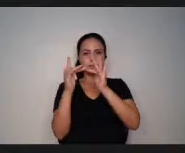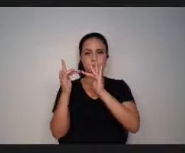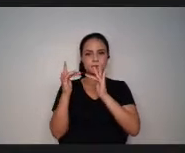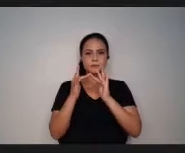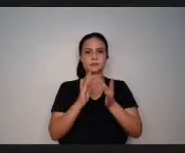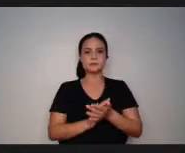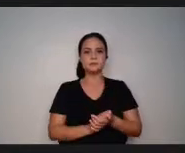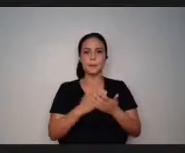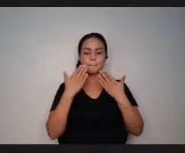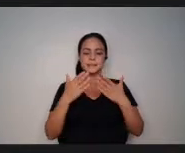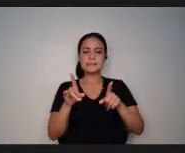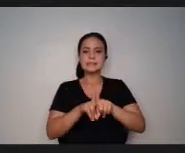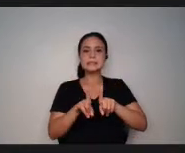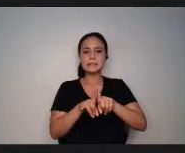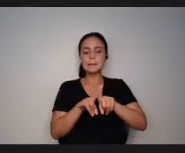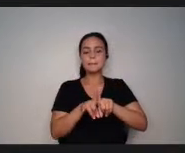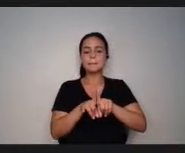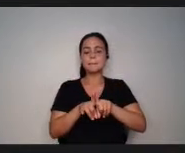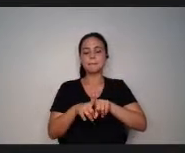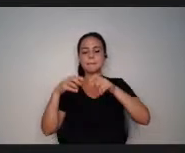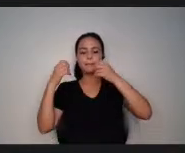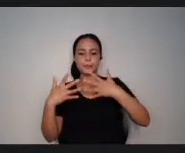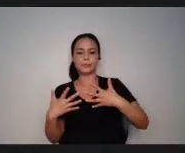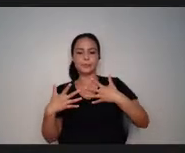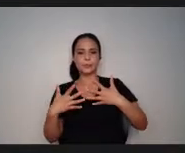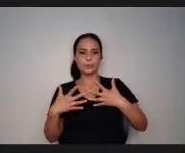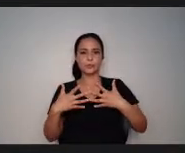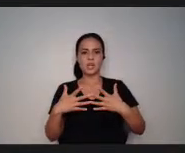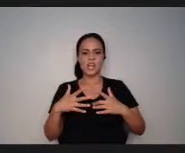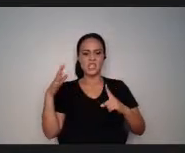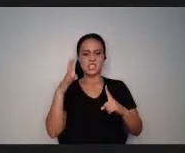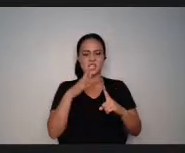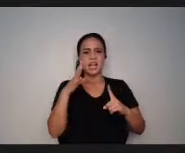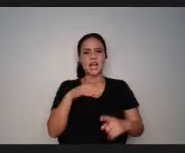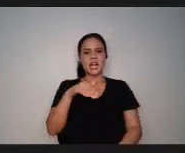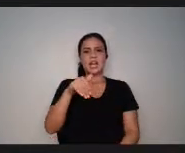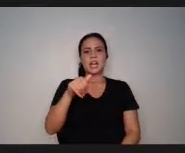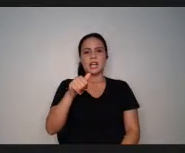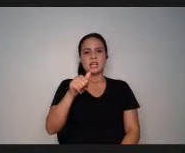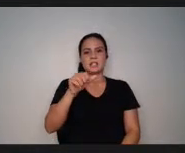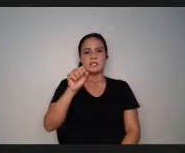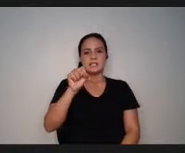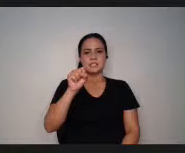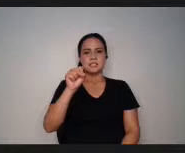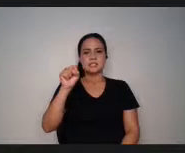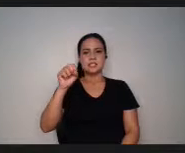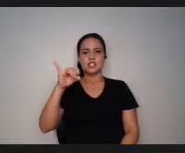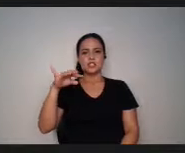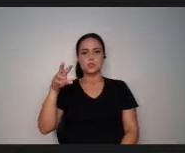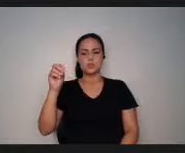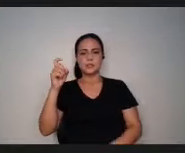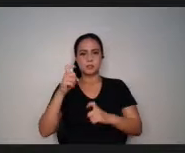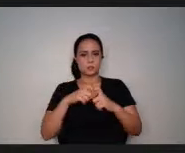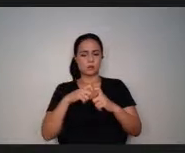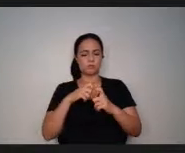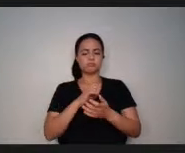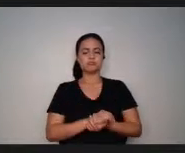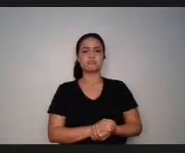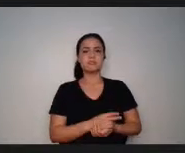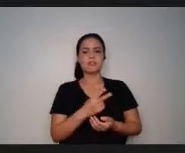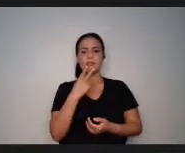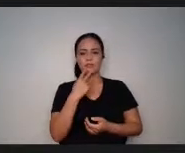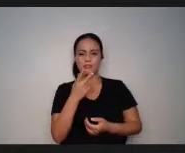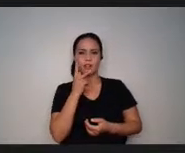of dialogue, because there is a lack of that. There is also a high moment of